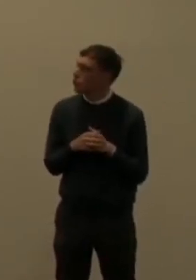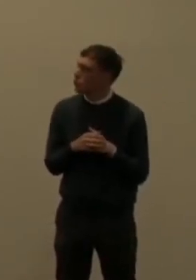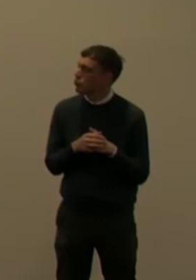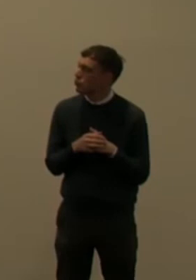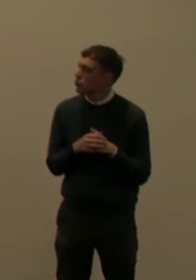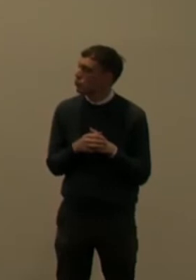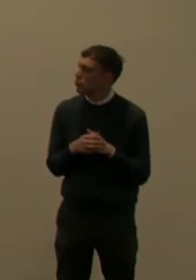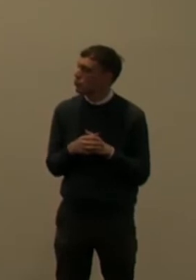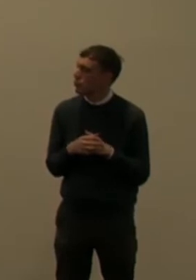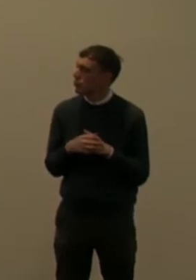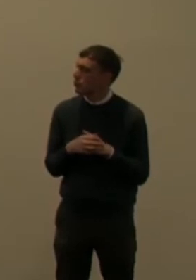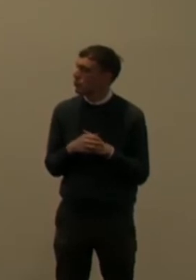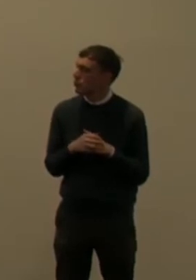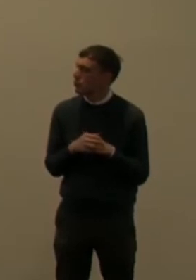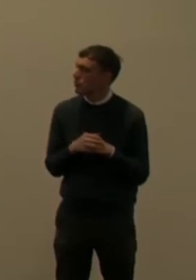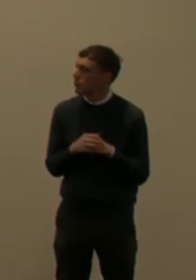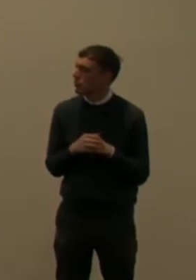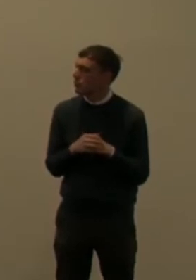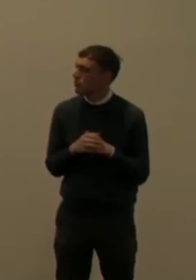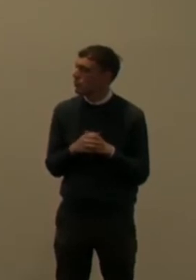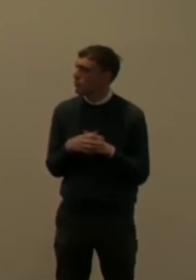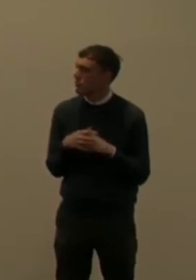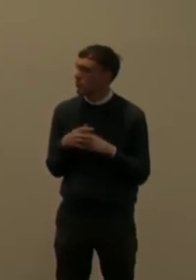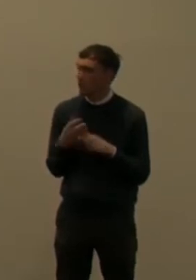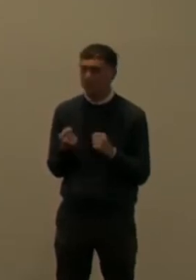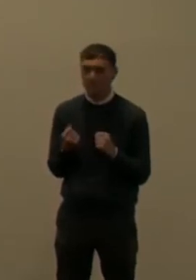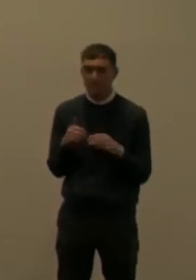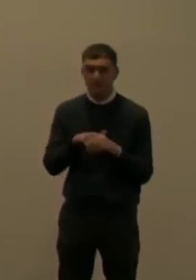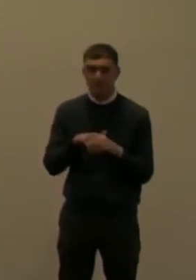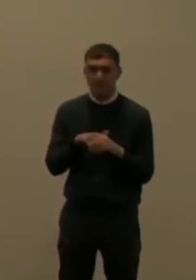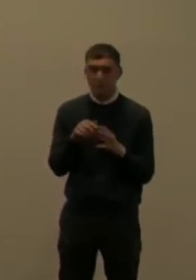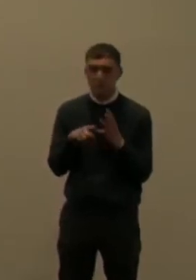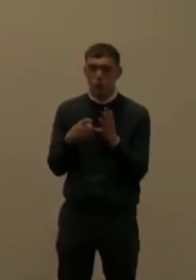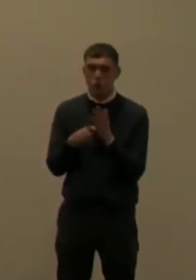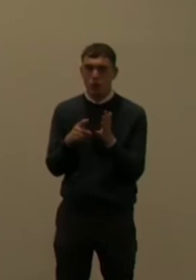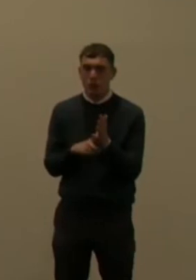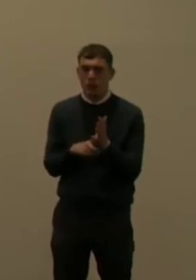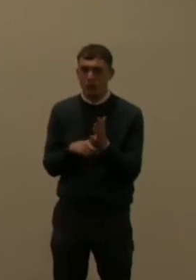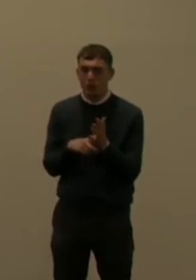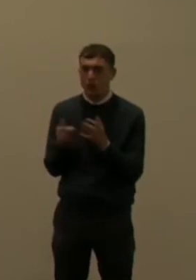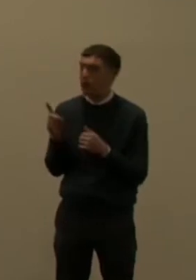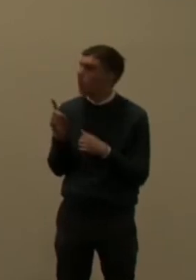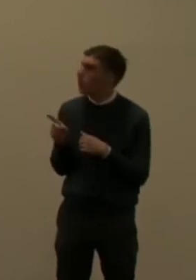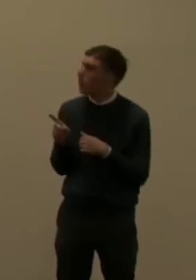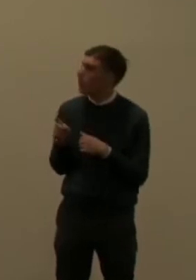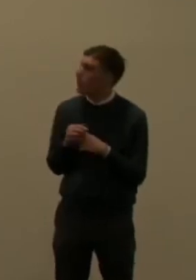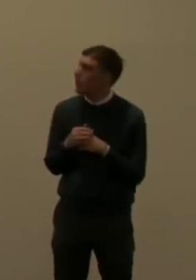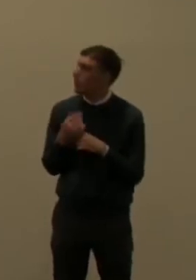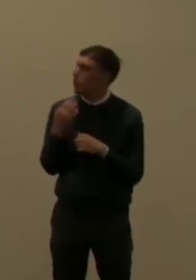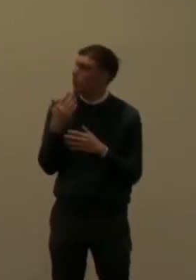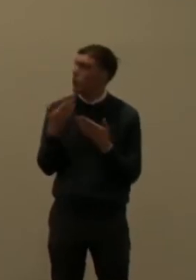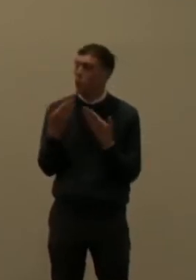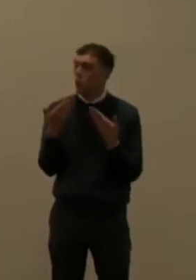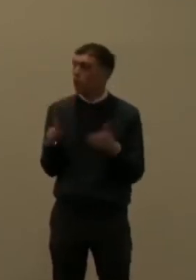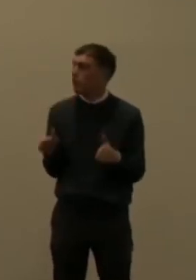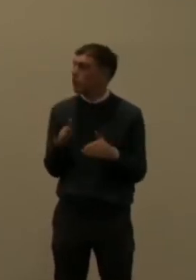sample, here I have a file called test automation URL. If I open it, no, not this